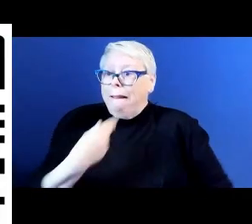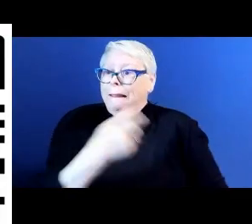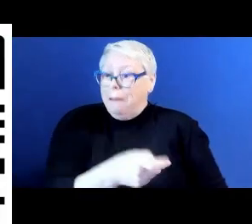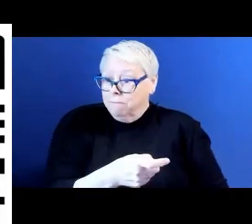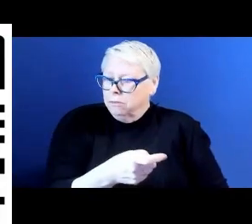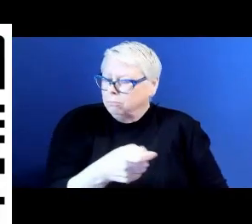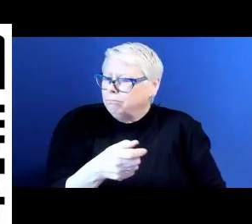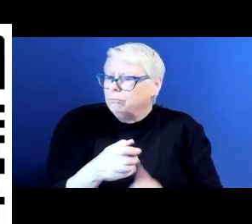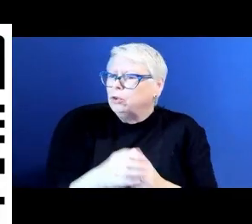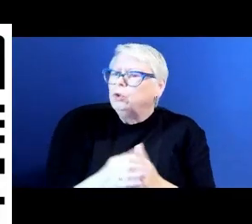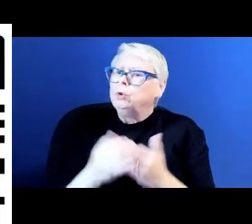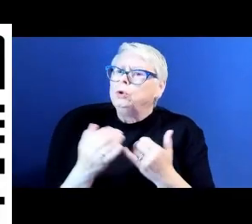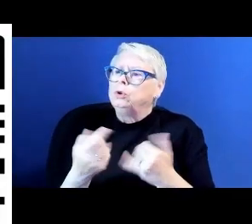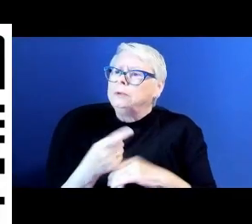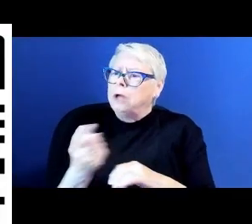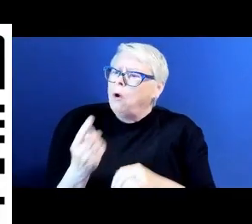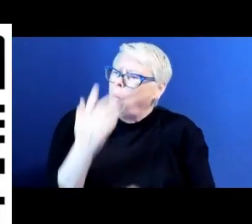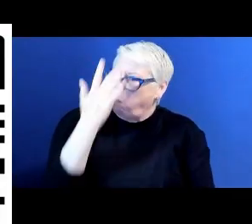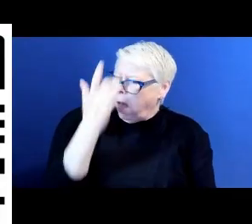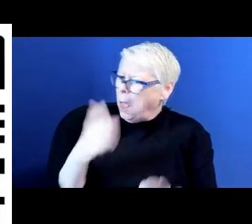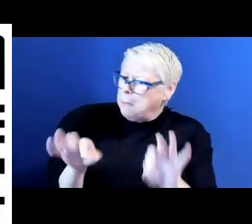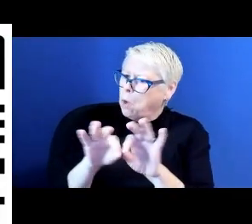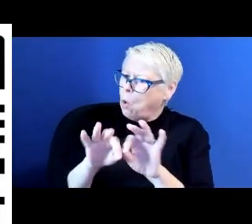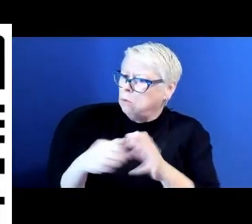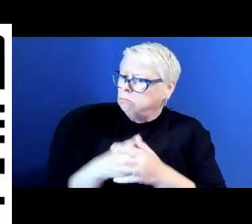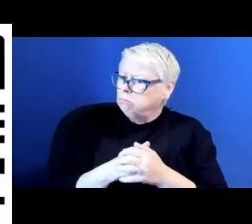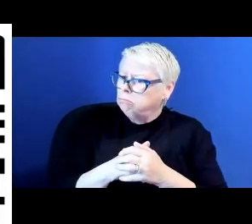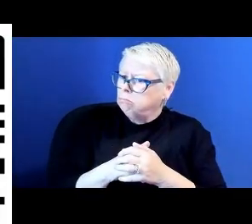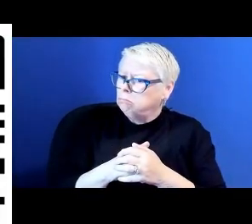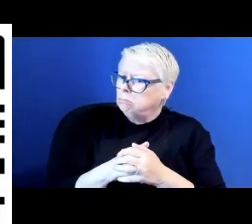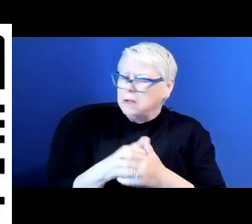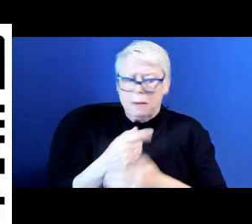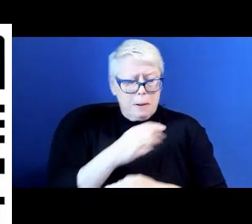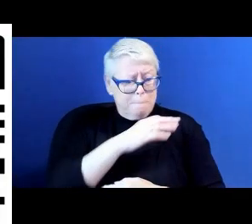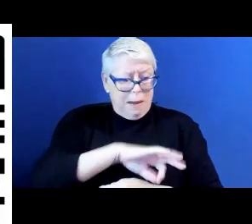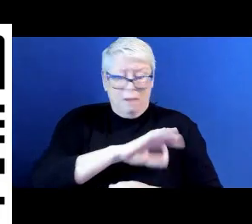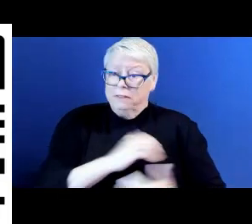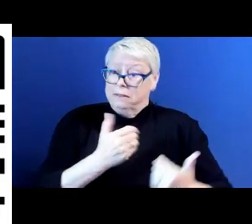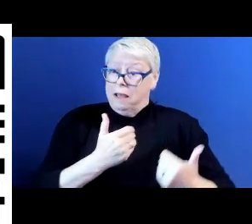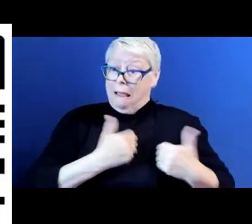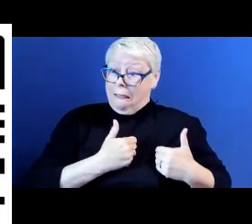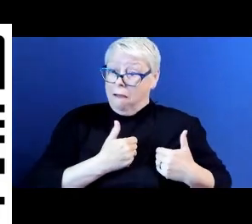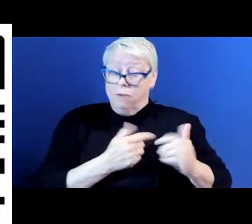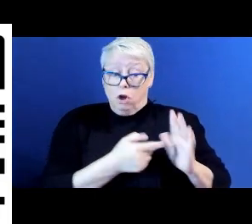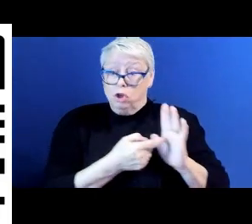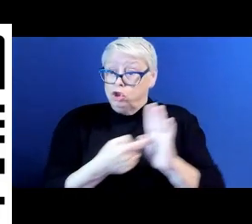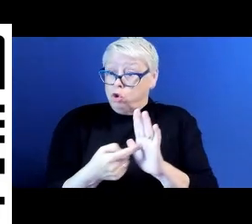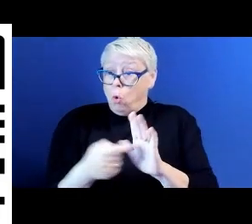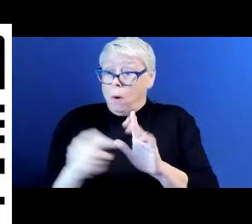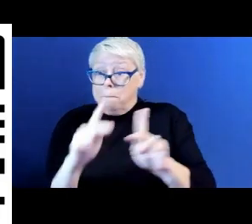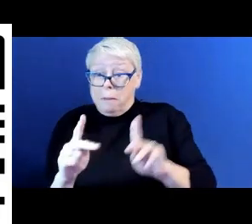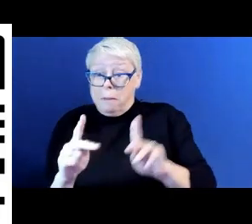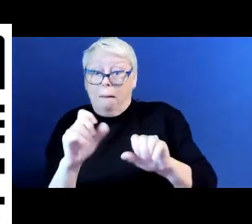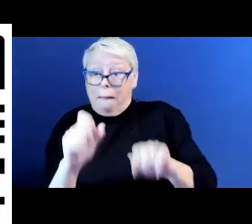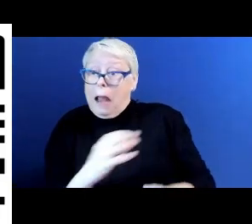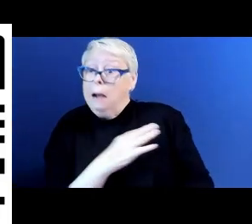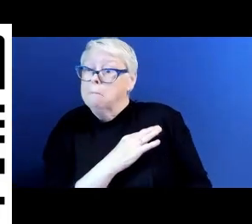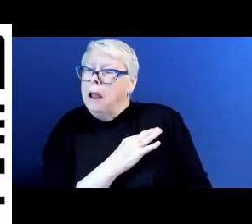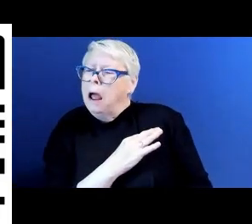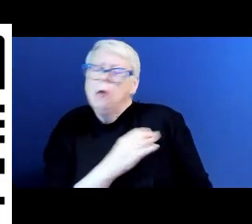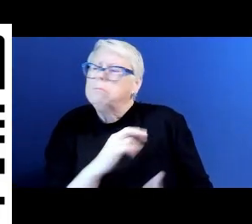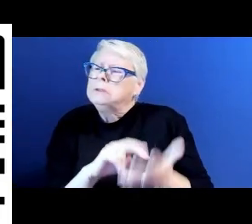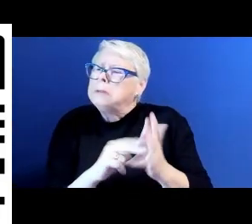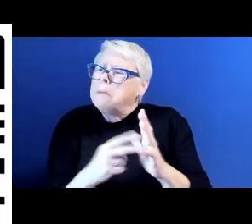So, why does this matter? Why does access to benefits support matter? Take a moment to think about